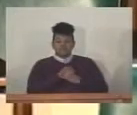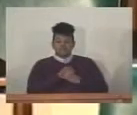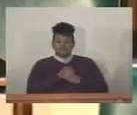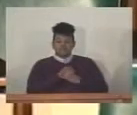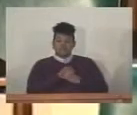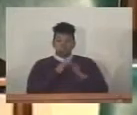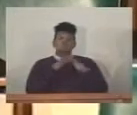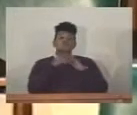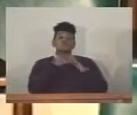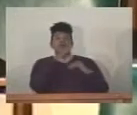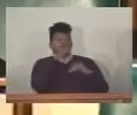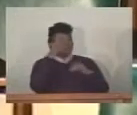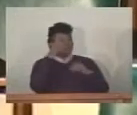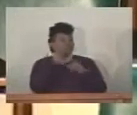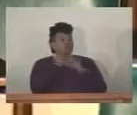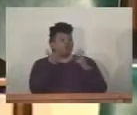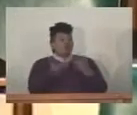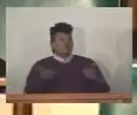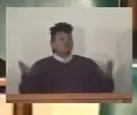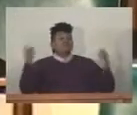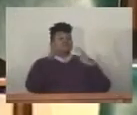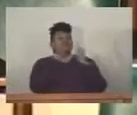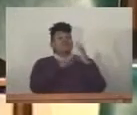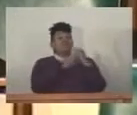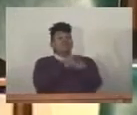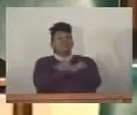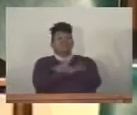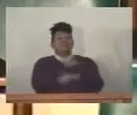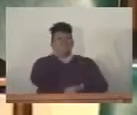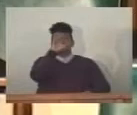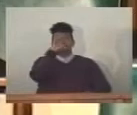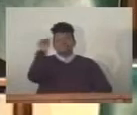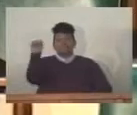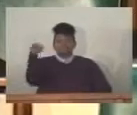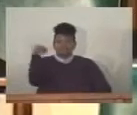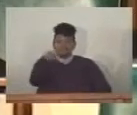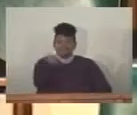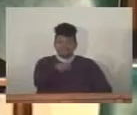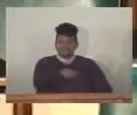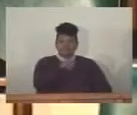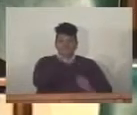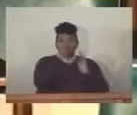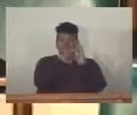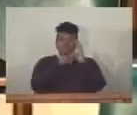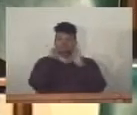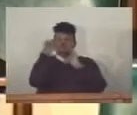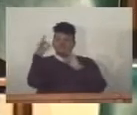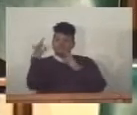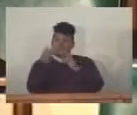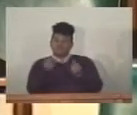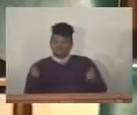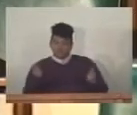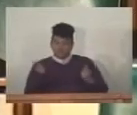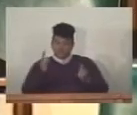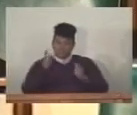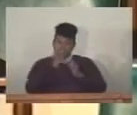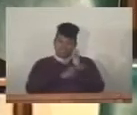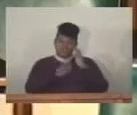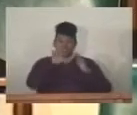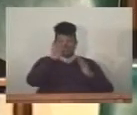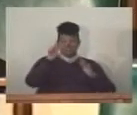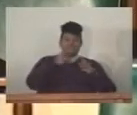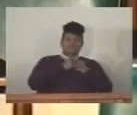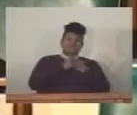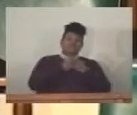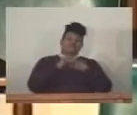The Jamaica Agricultural Commodities Regulatory Authorities CES Regulation 2018 Resolution, whereas Section 37